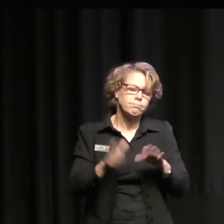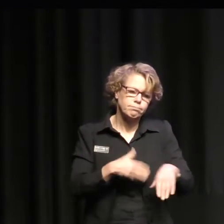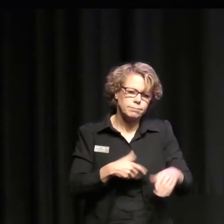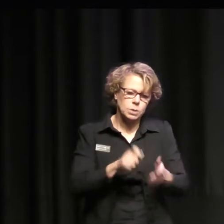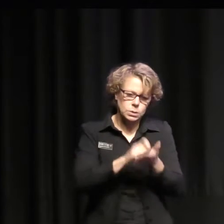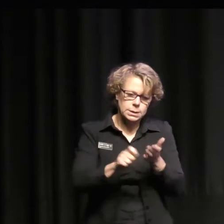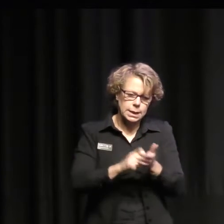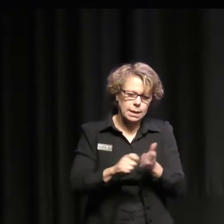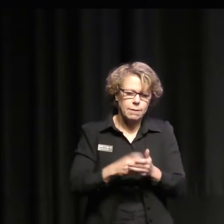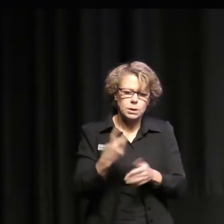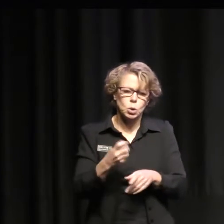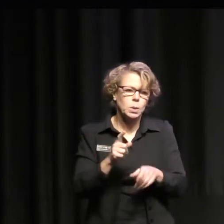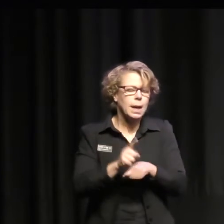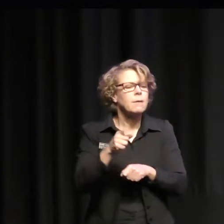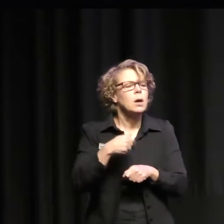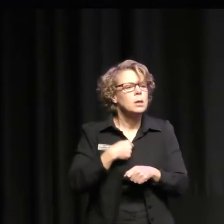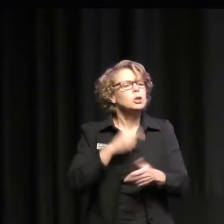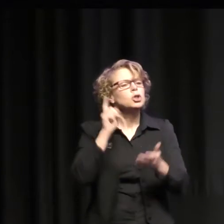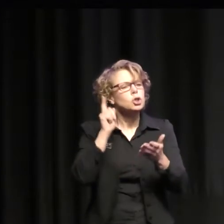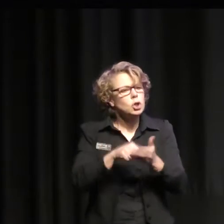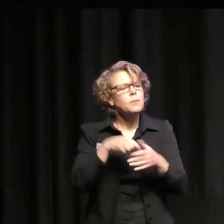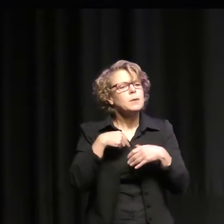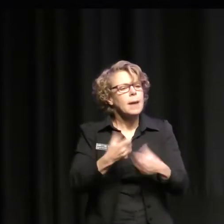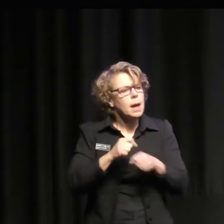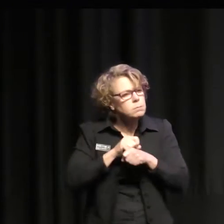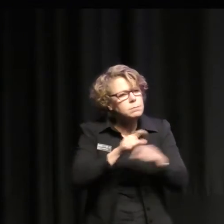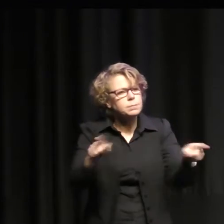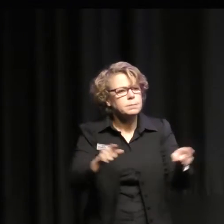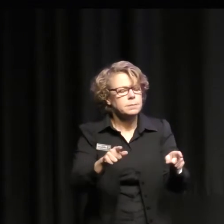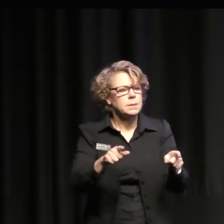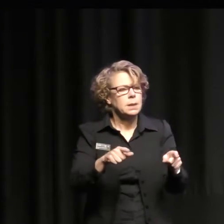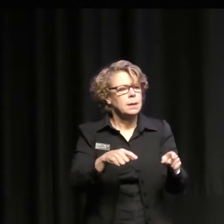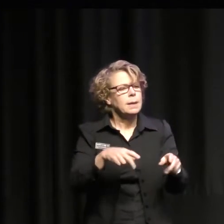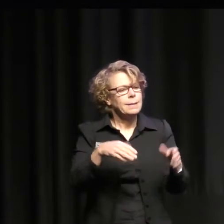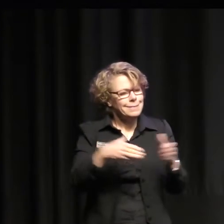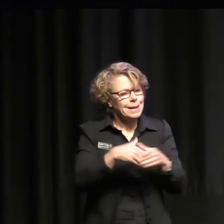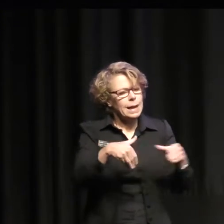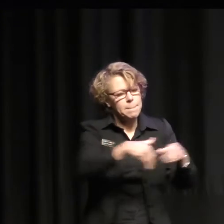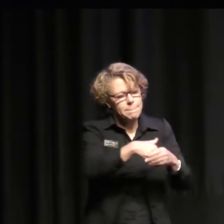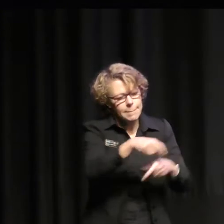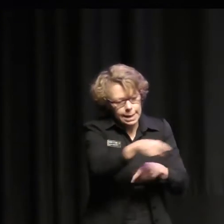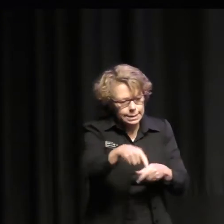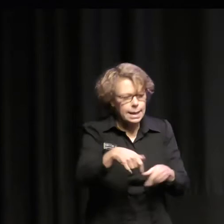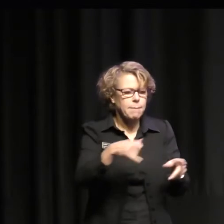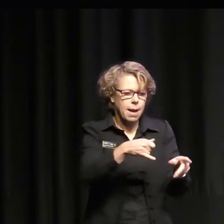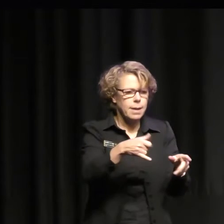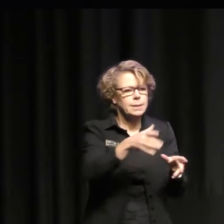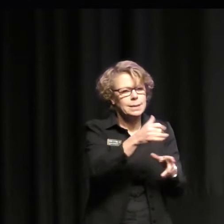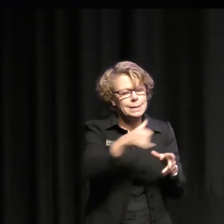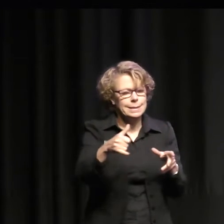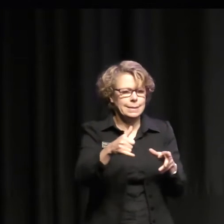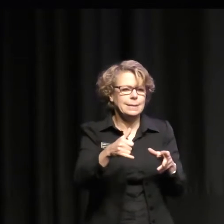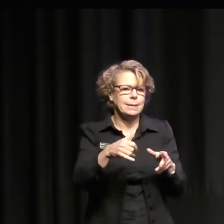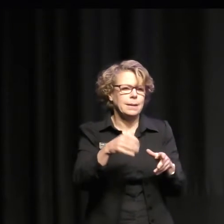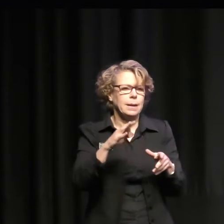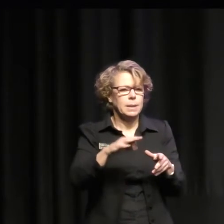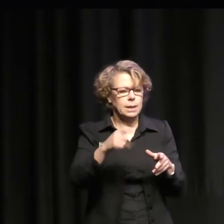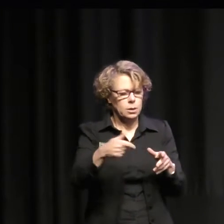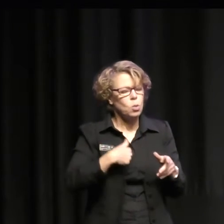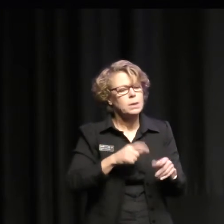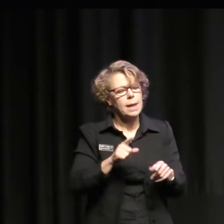an attempt to reach out to members of the Precariat in a narrative that could be easily